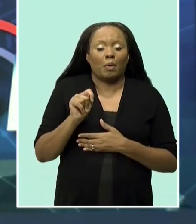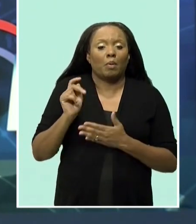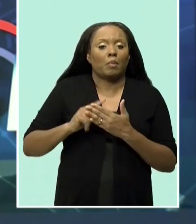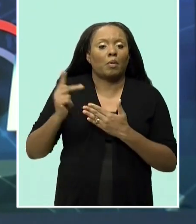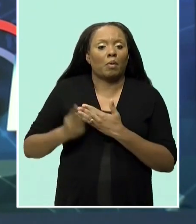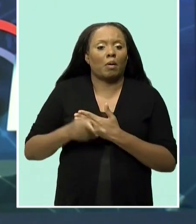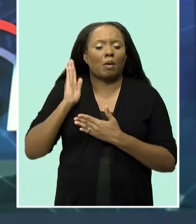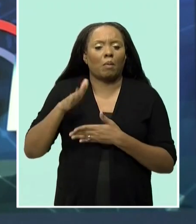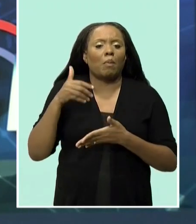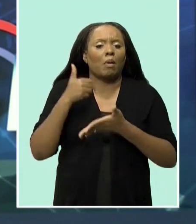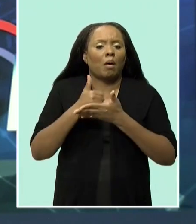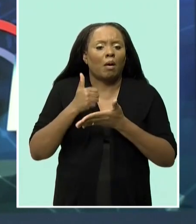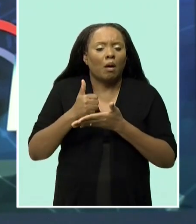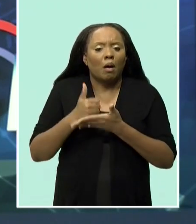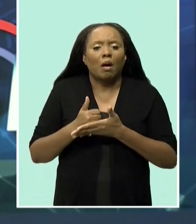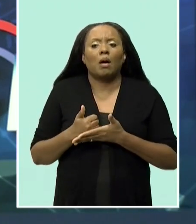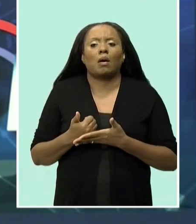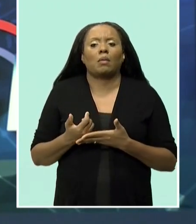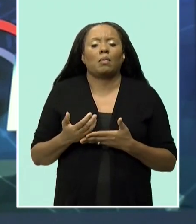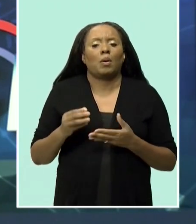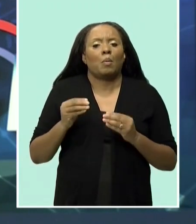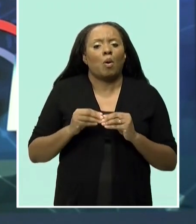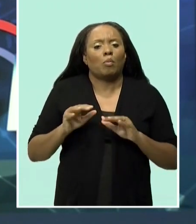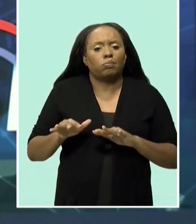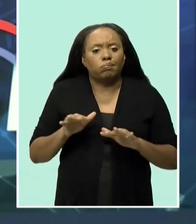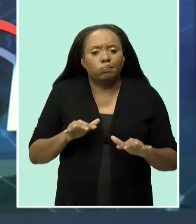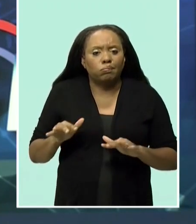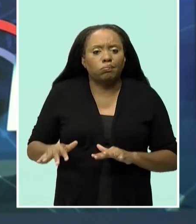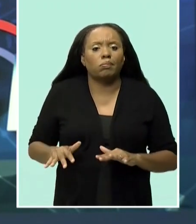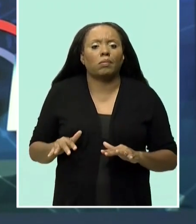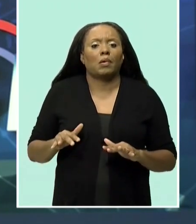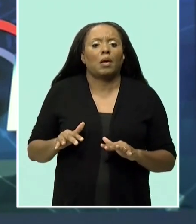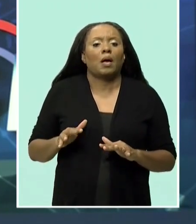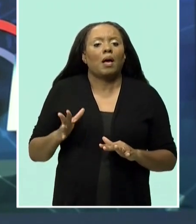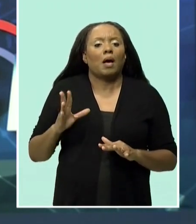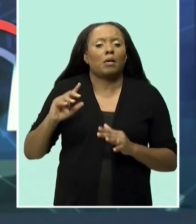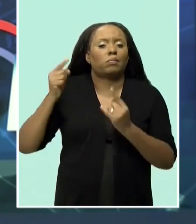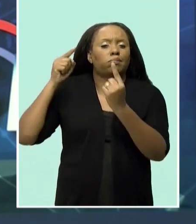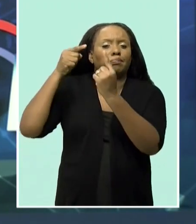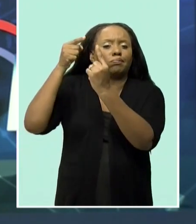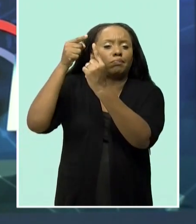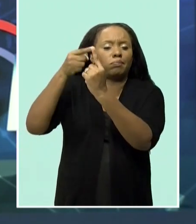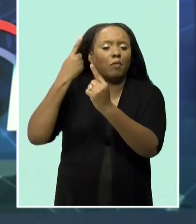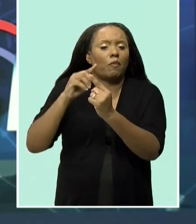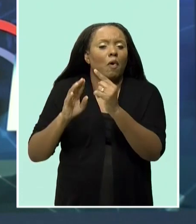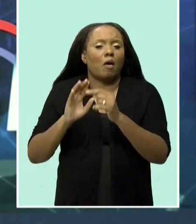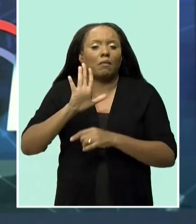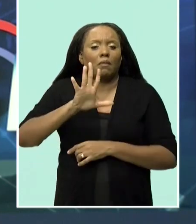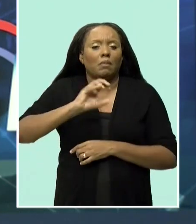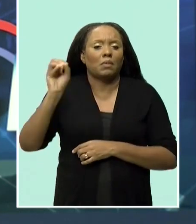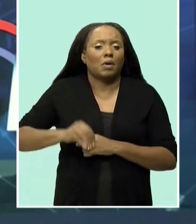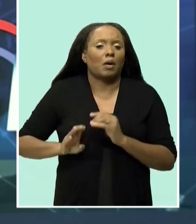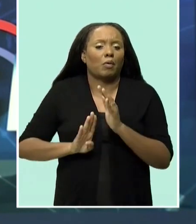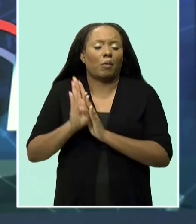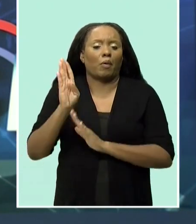necessary fiscal space to reach the 10% target set for this year and projections for 5% growth next year.